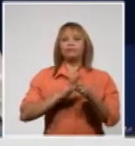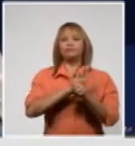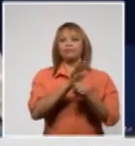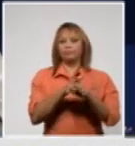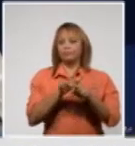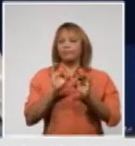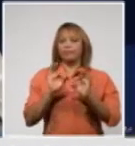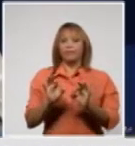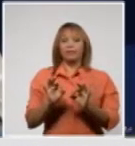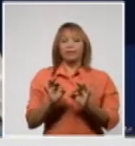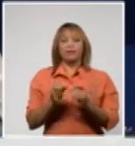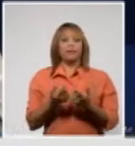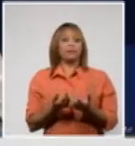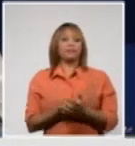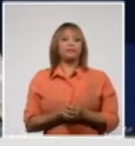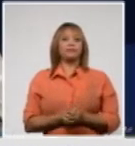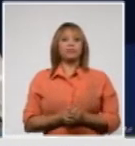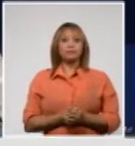14 days.